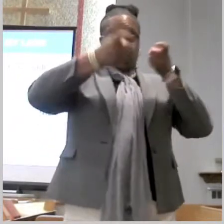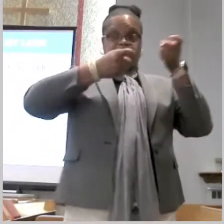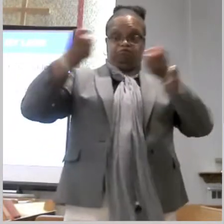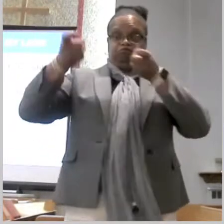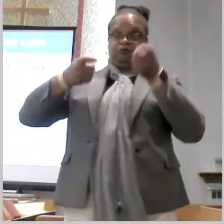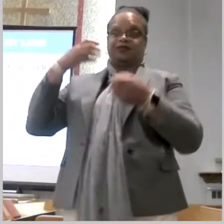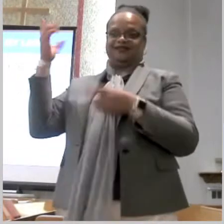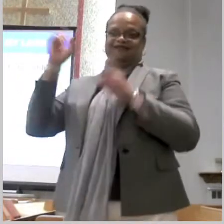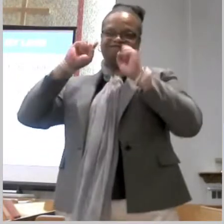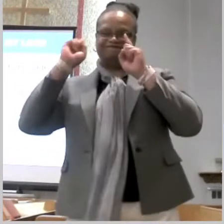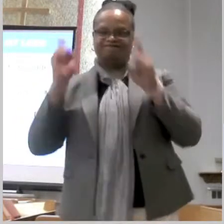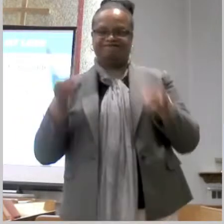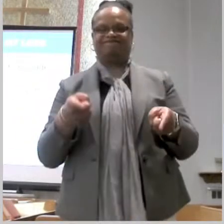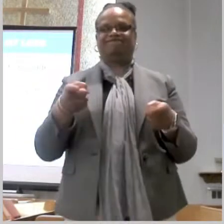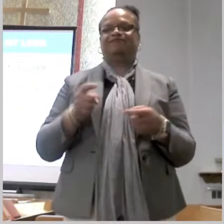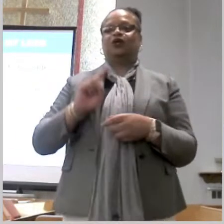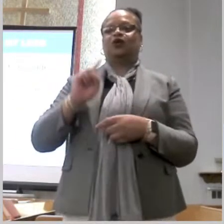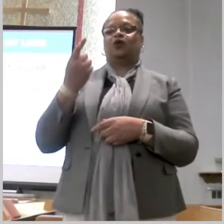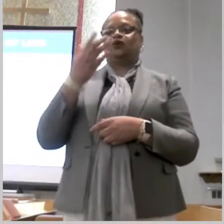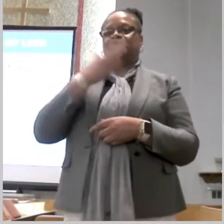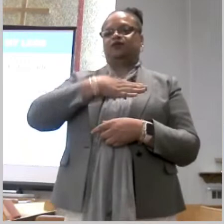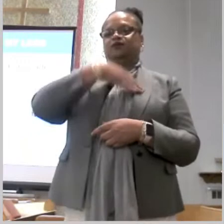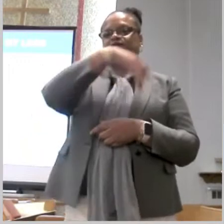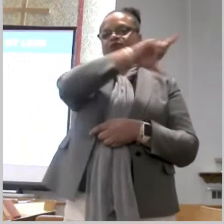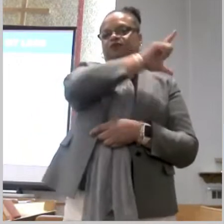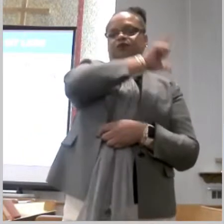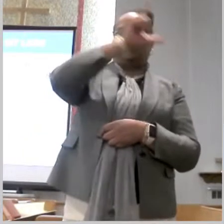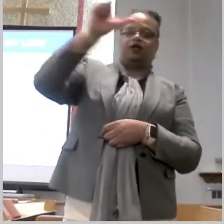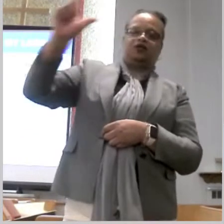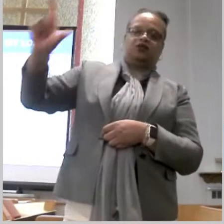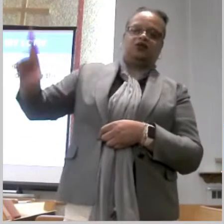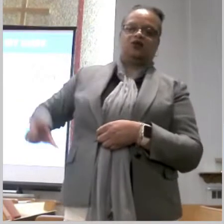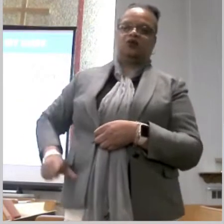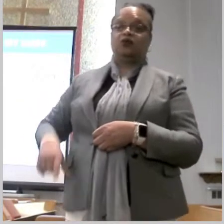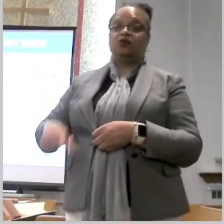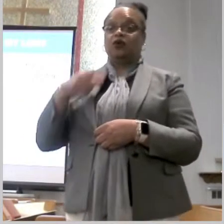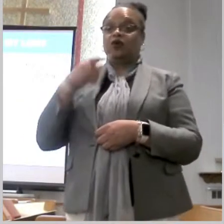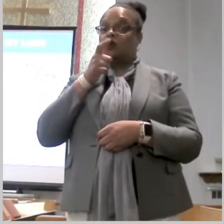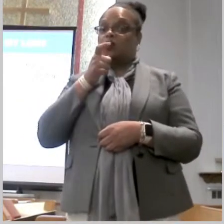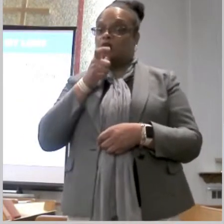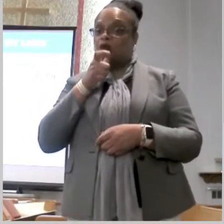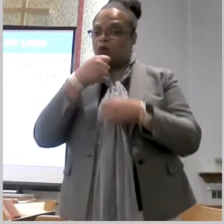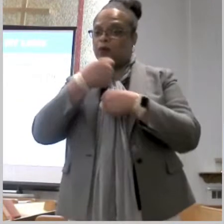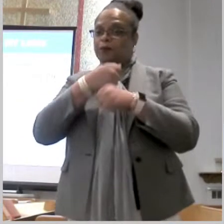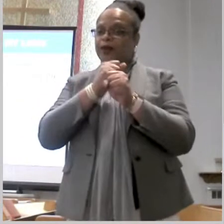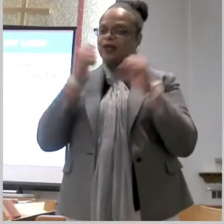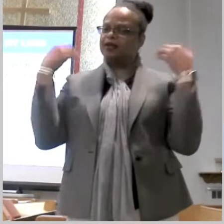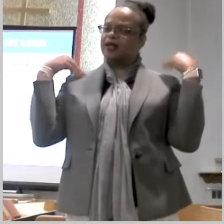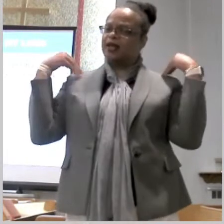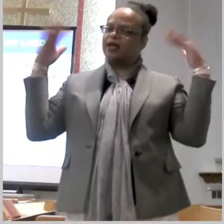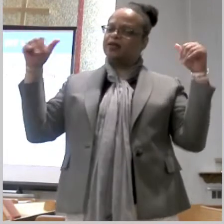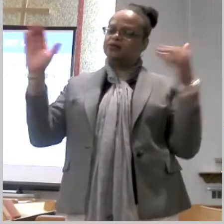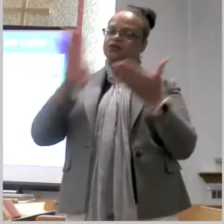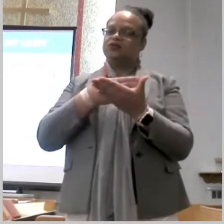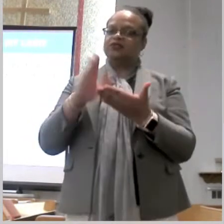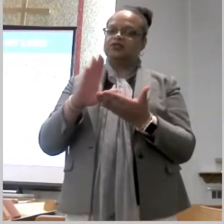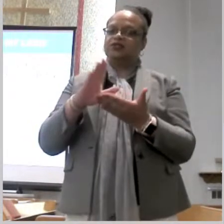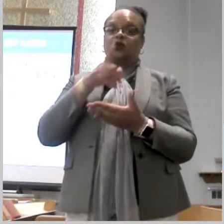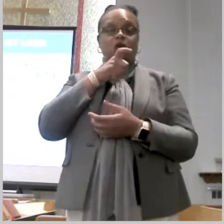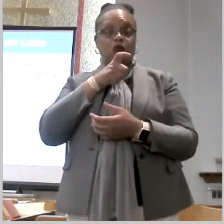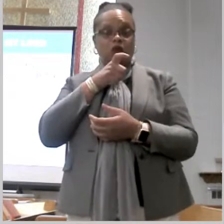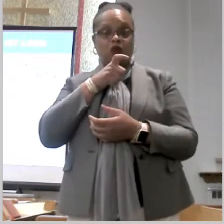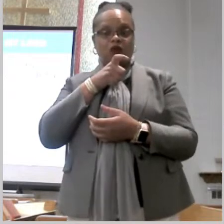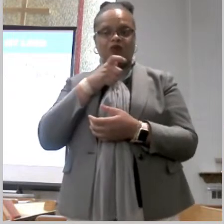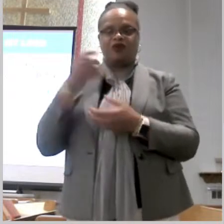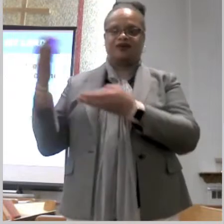command. Nobody but my Lord. Tell me who made the angels sing. Tell